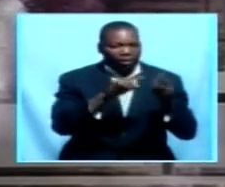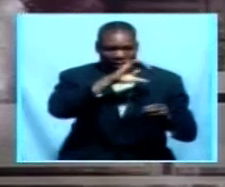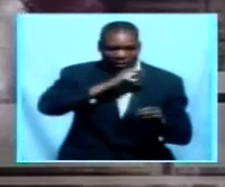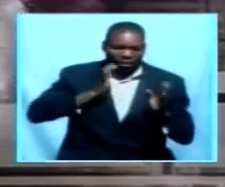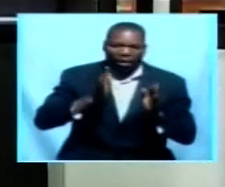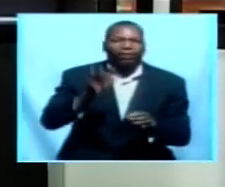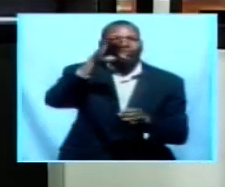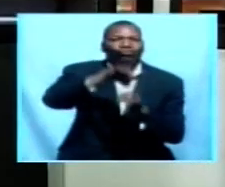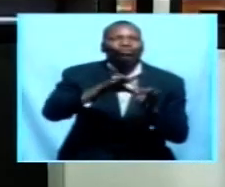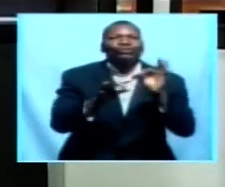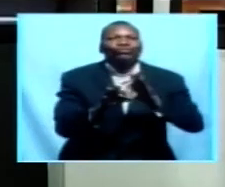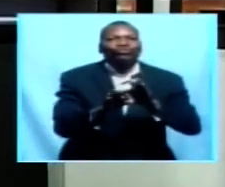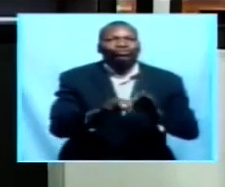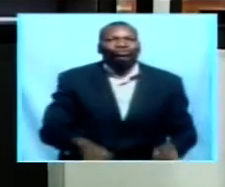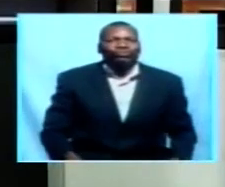councillors.